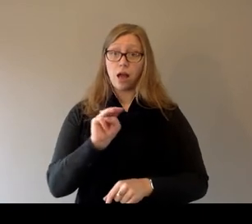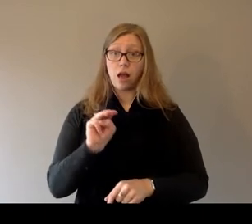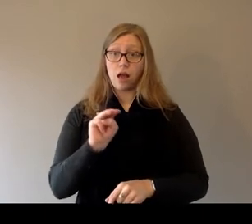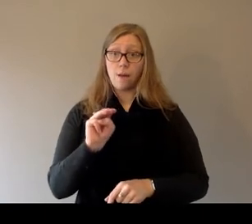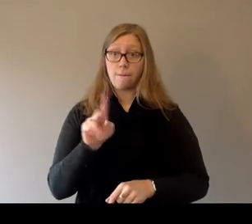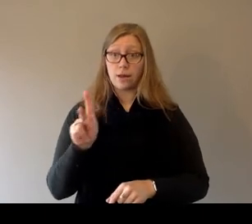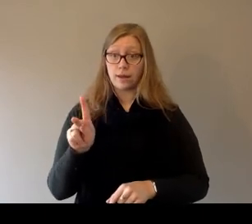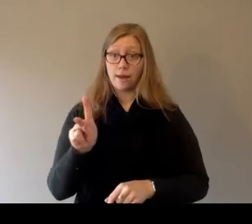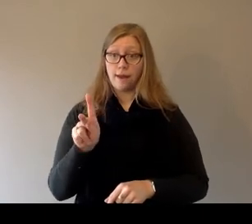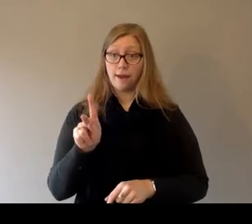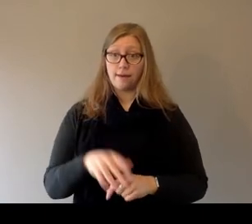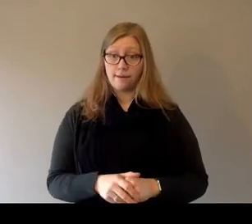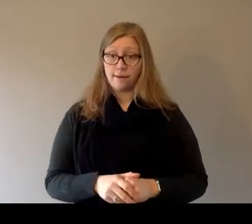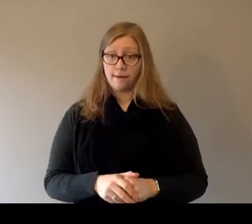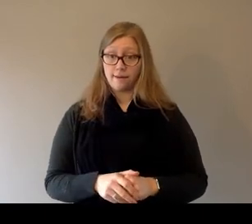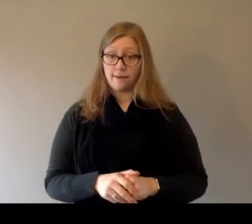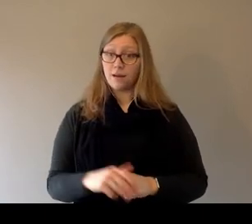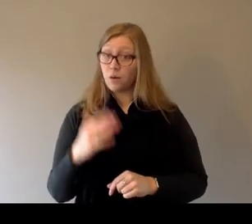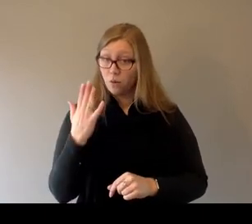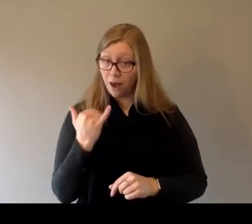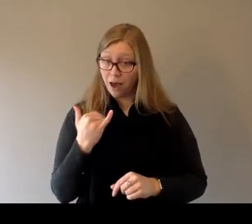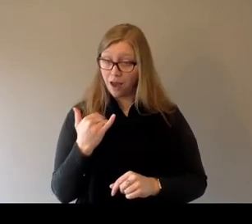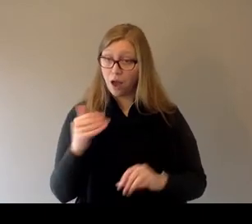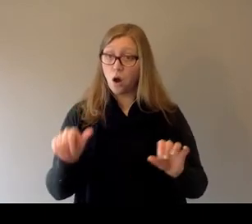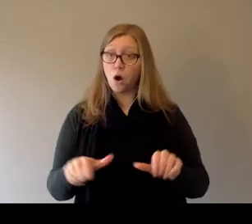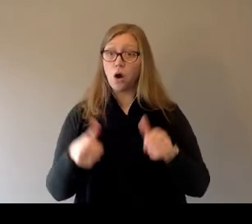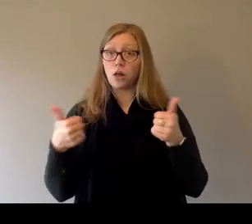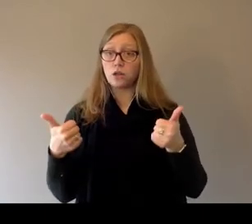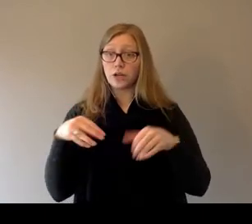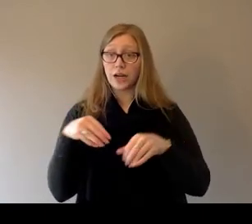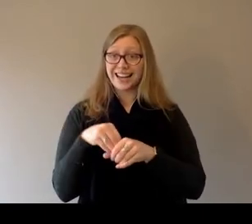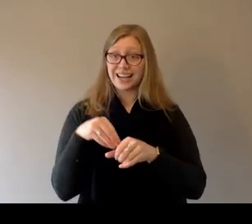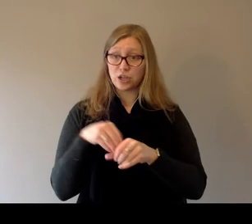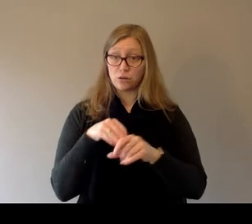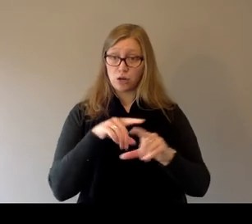LMK because alternate interior angles